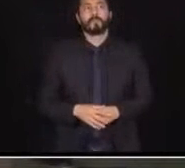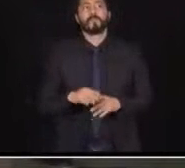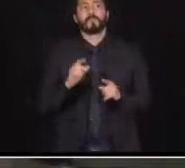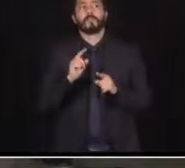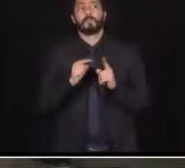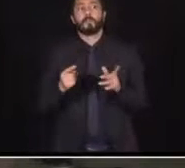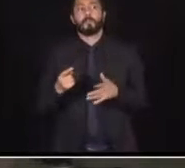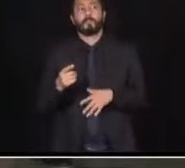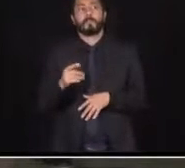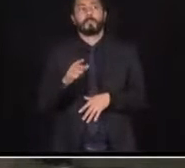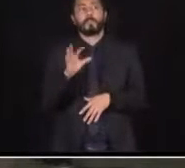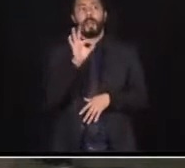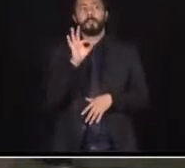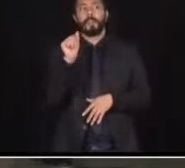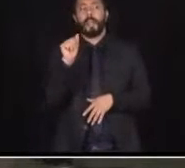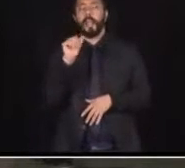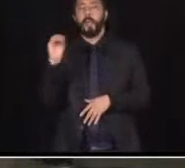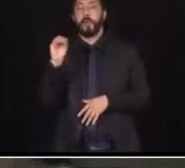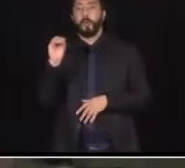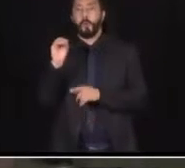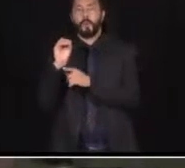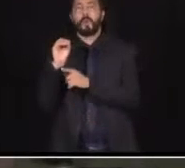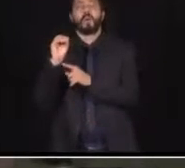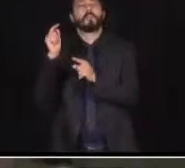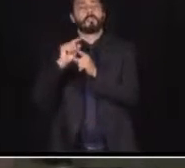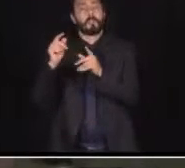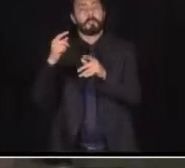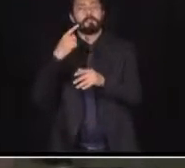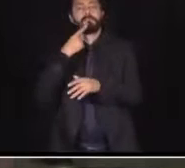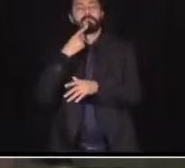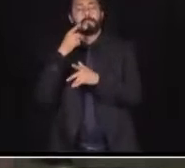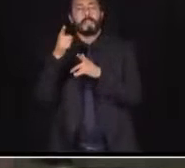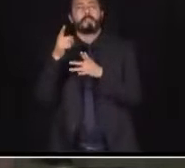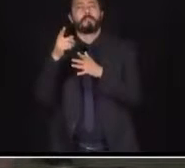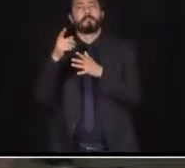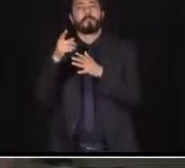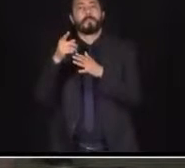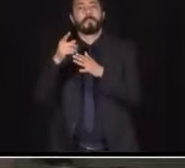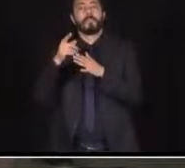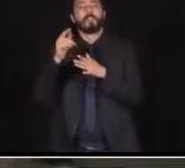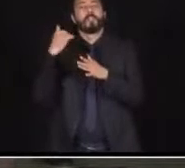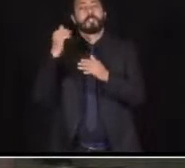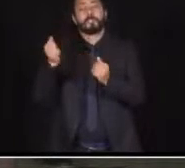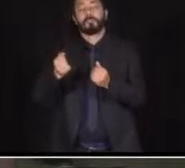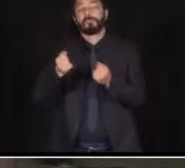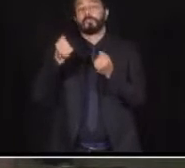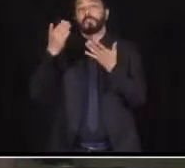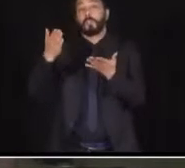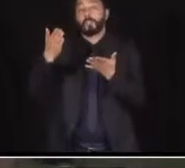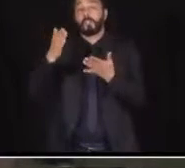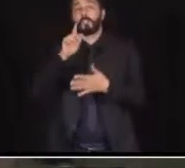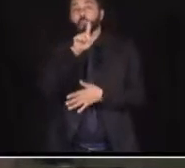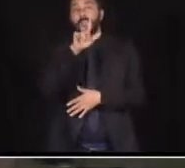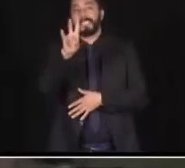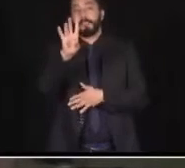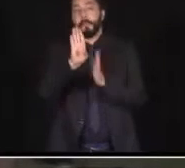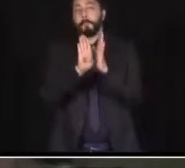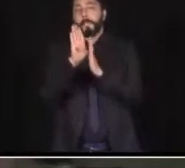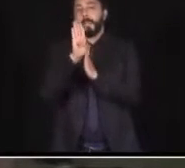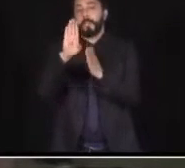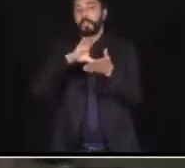that shows that, projects a $37 billion deficit for 2021. And it also says